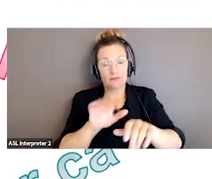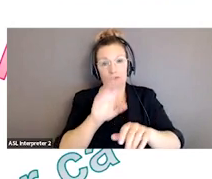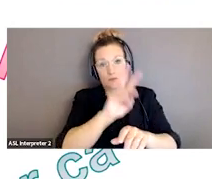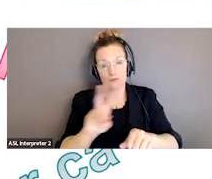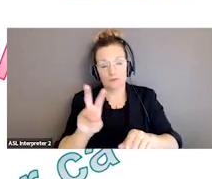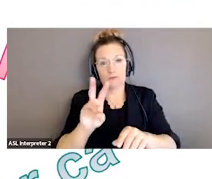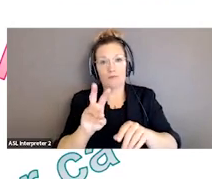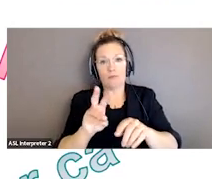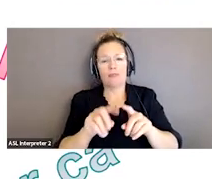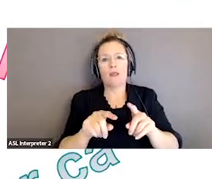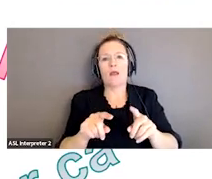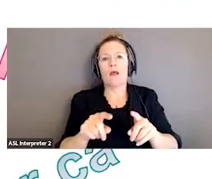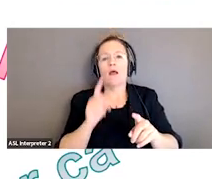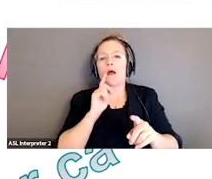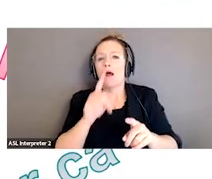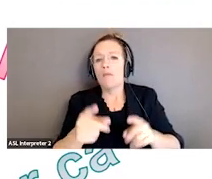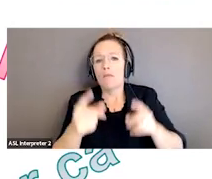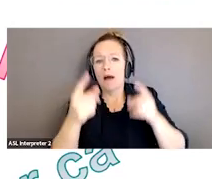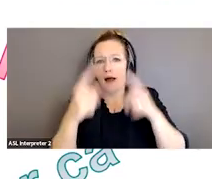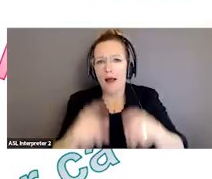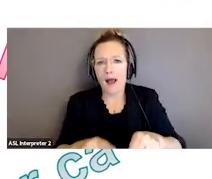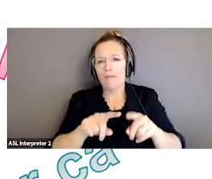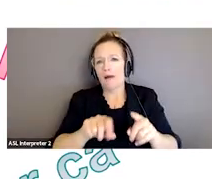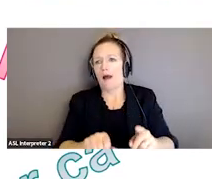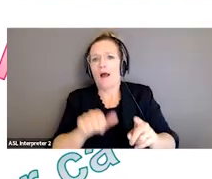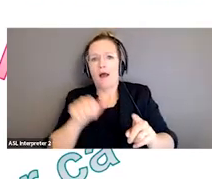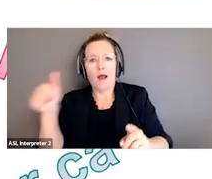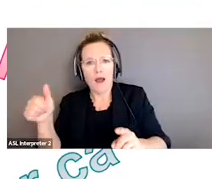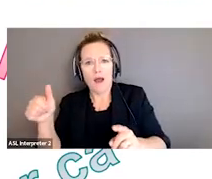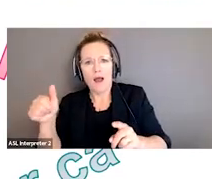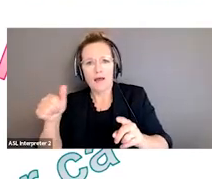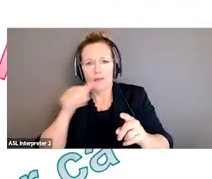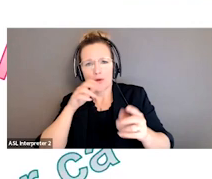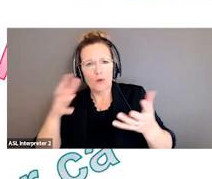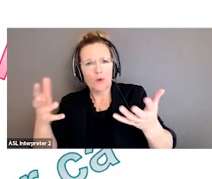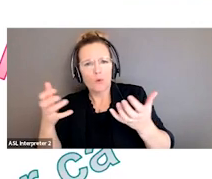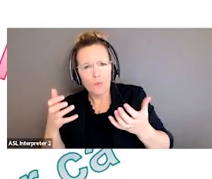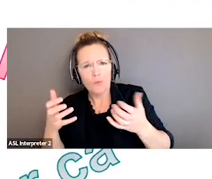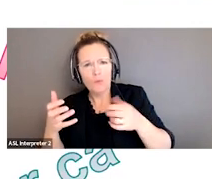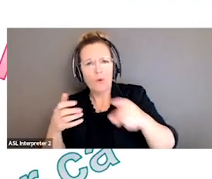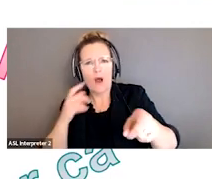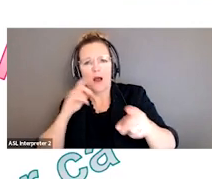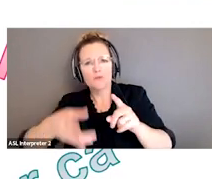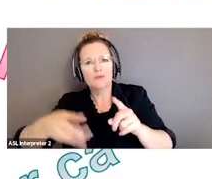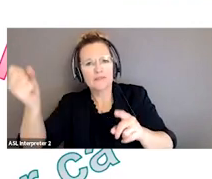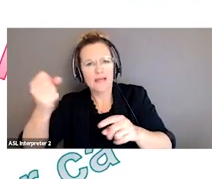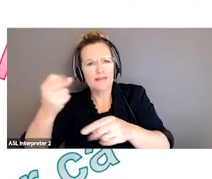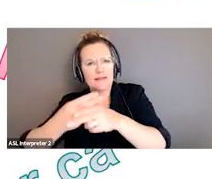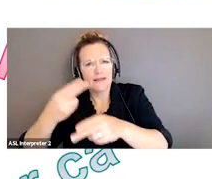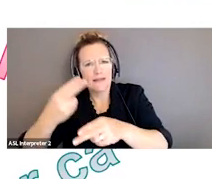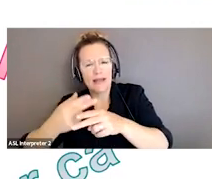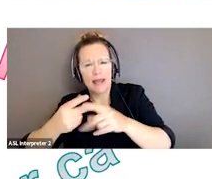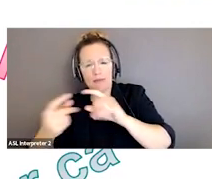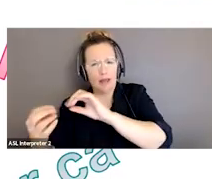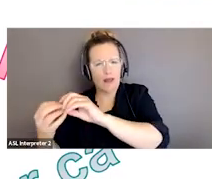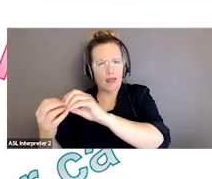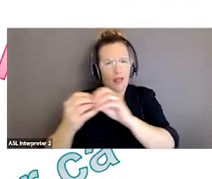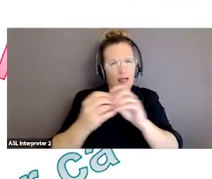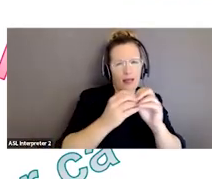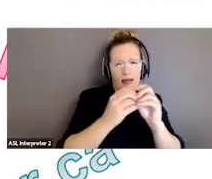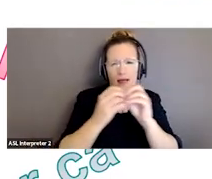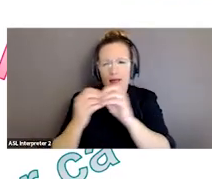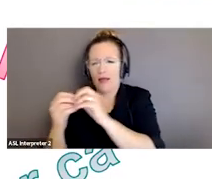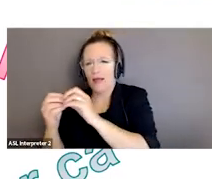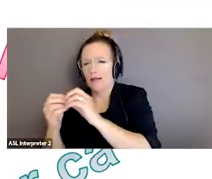a dispute in order to claw back that domain name. So it can be very